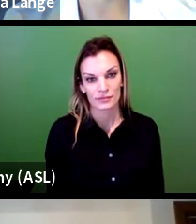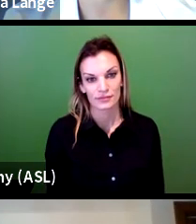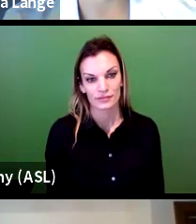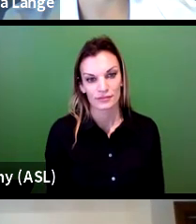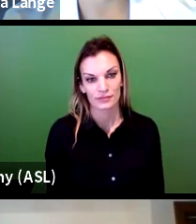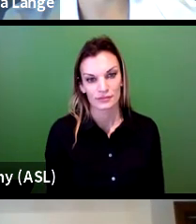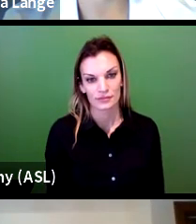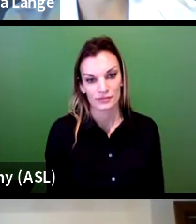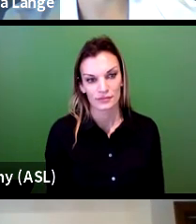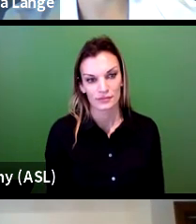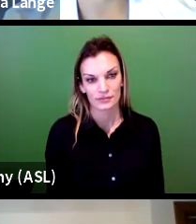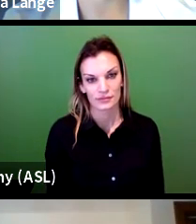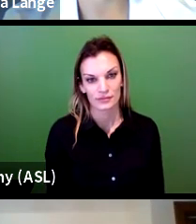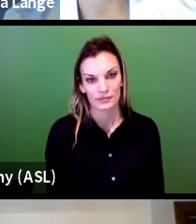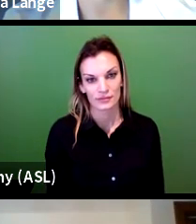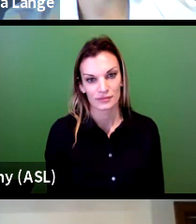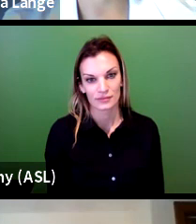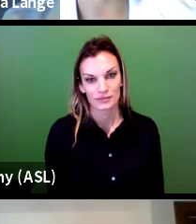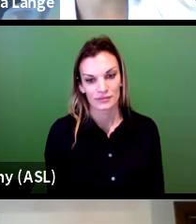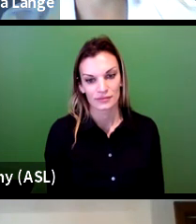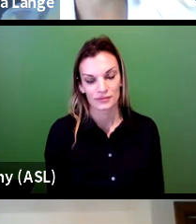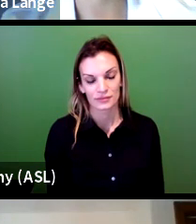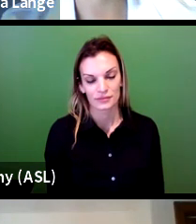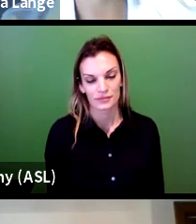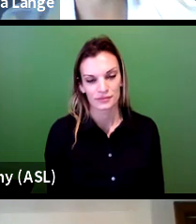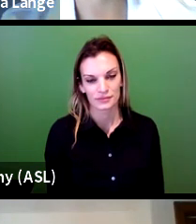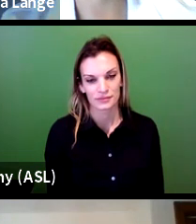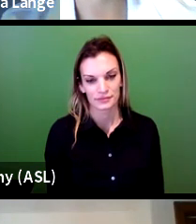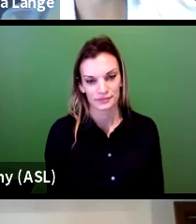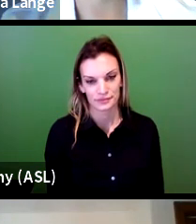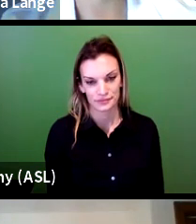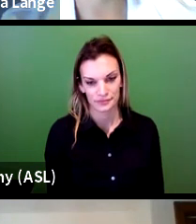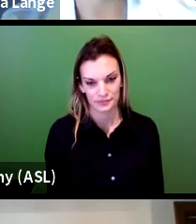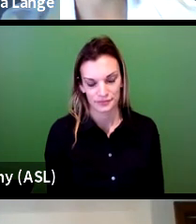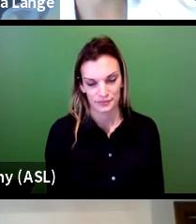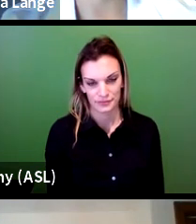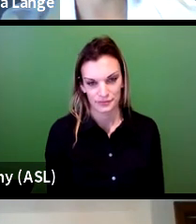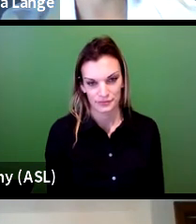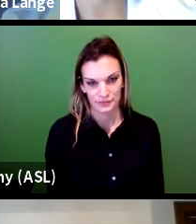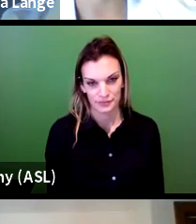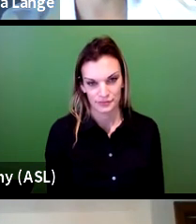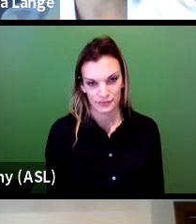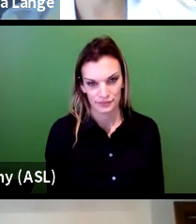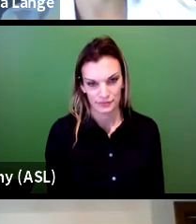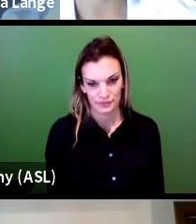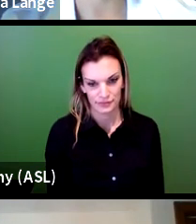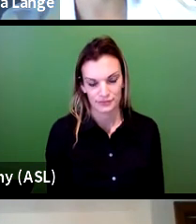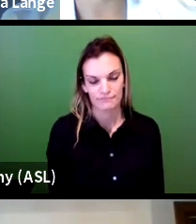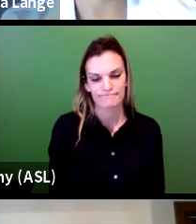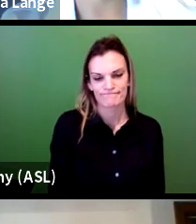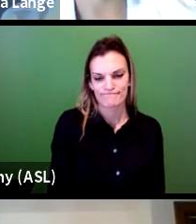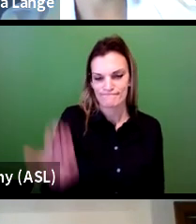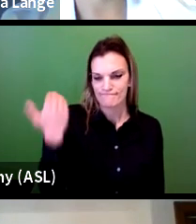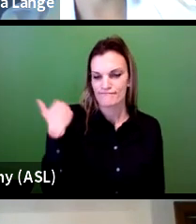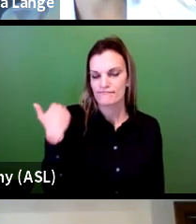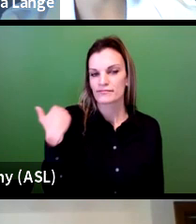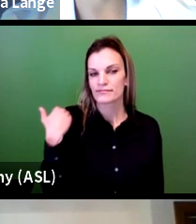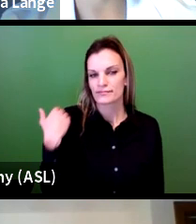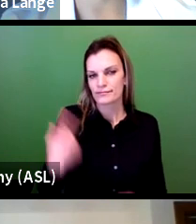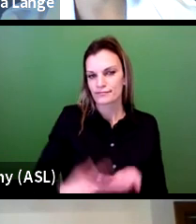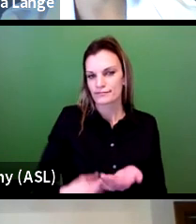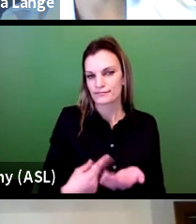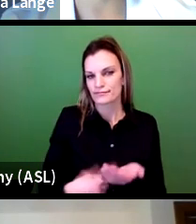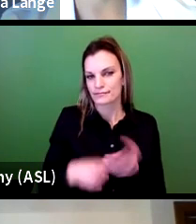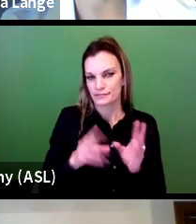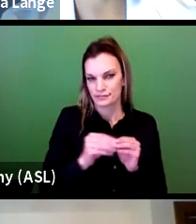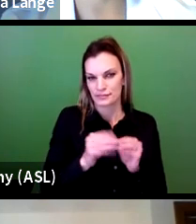Well, I just had a question. I think it was brought up in an earlier meeting, but if we're using